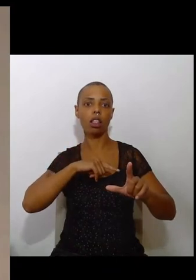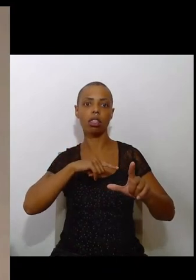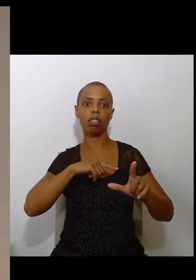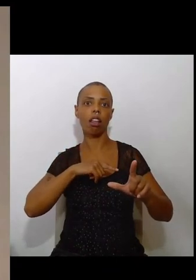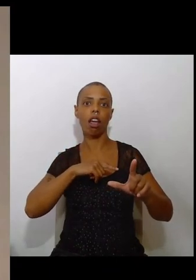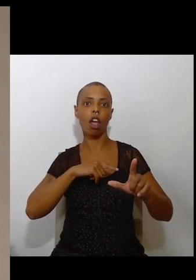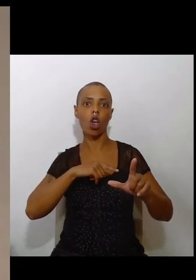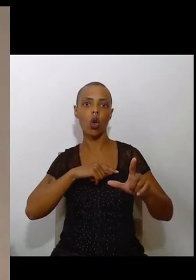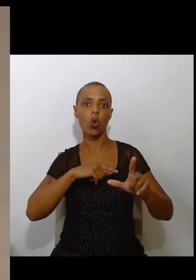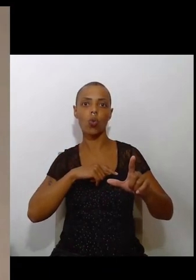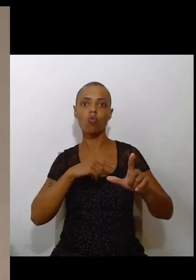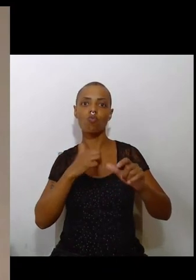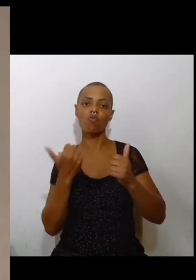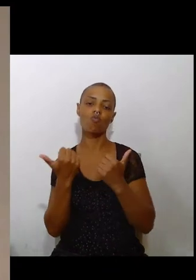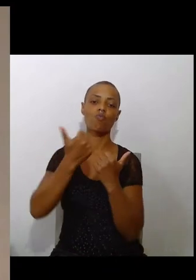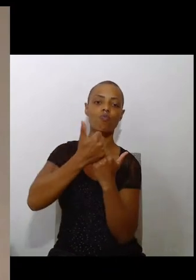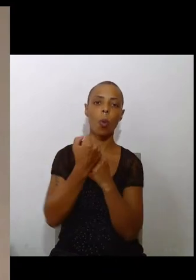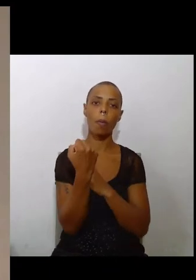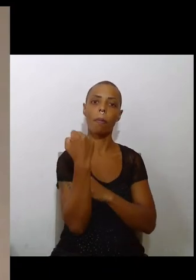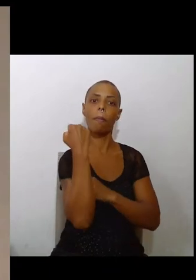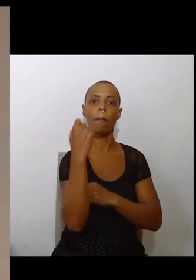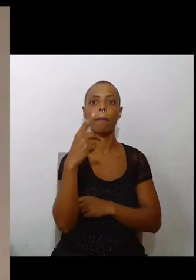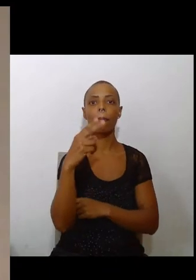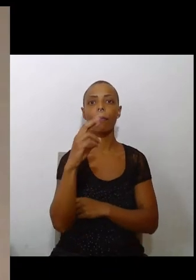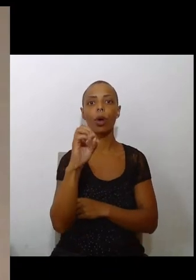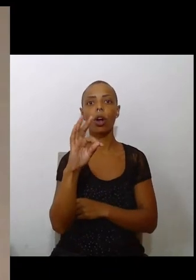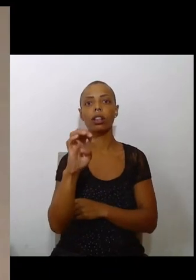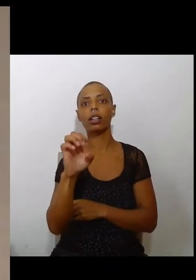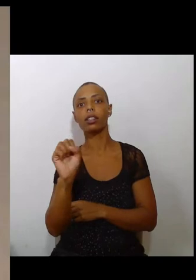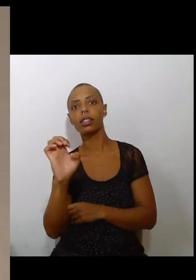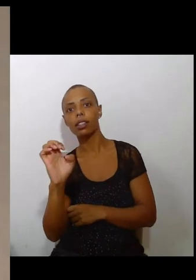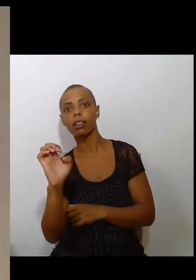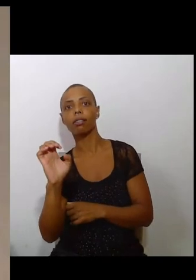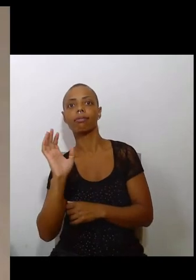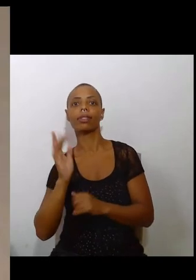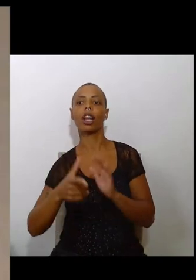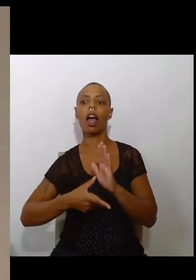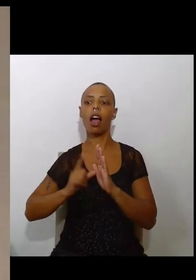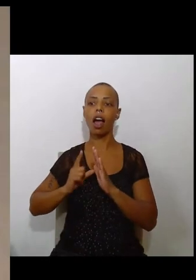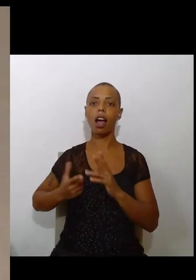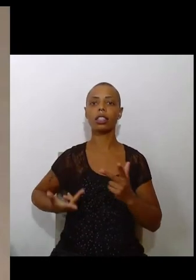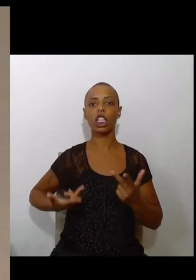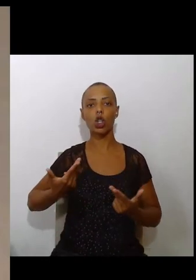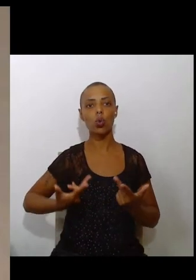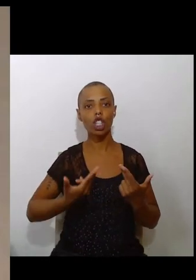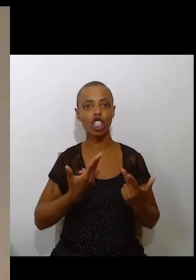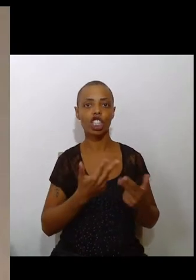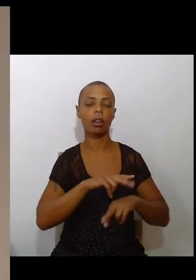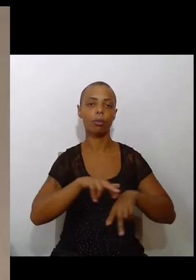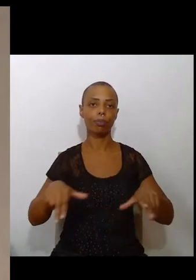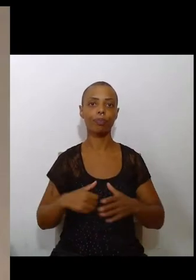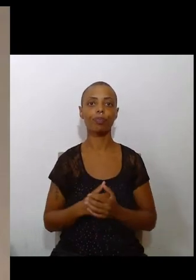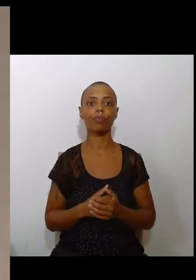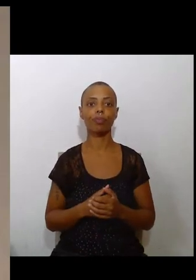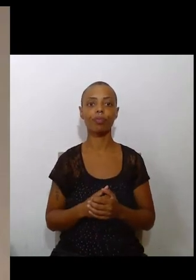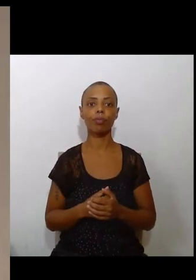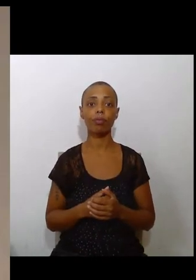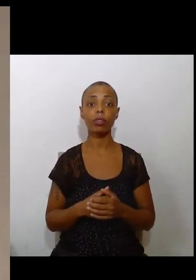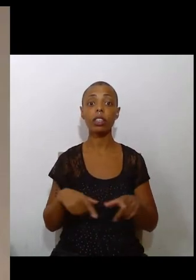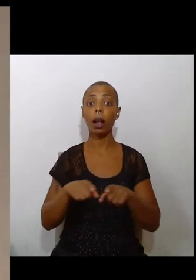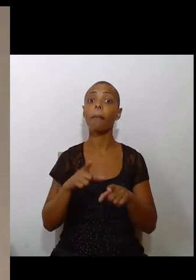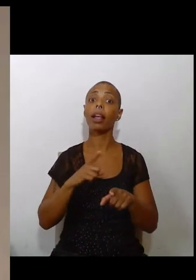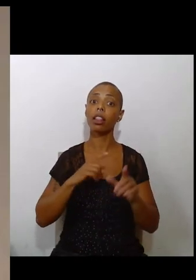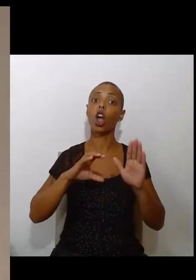the image of a woman with prosthetics or a woman that has undergone a number of